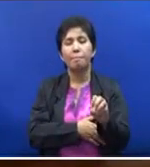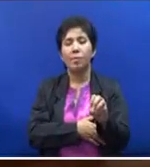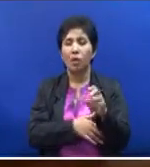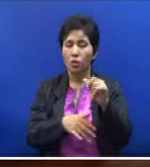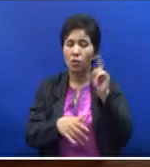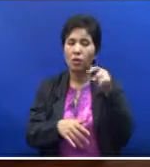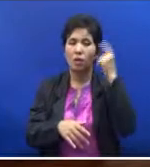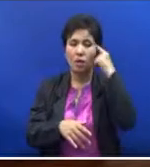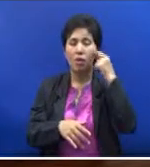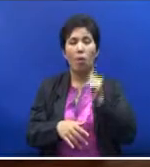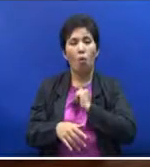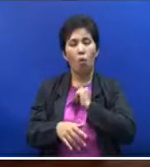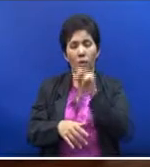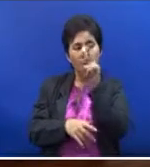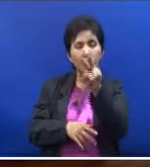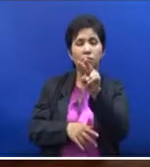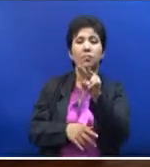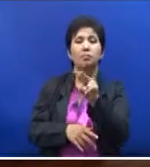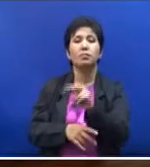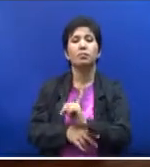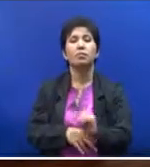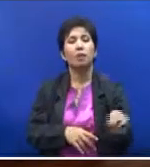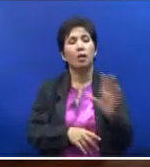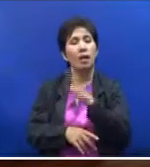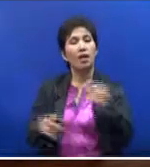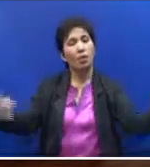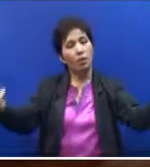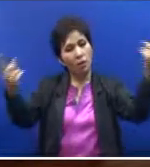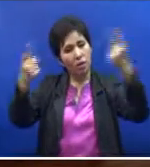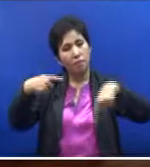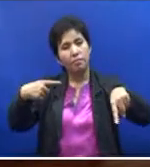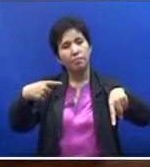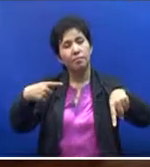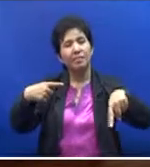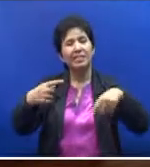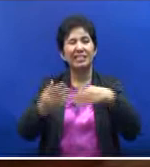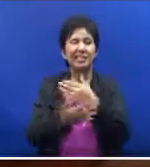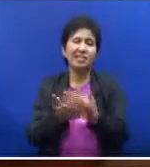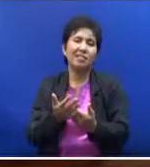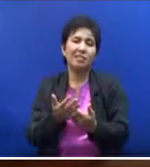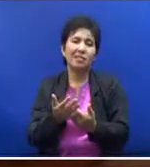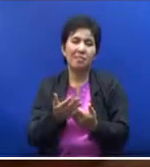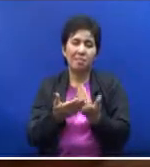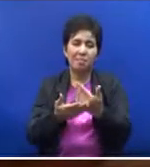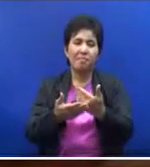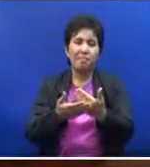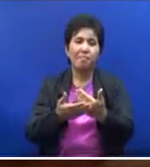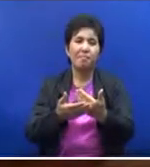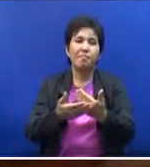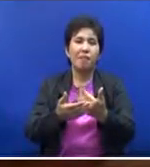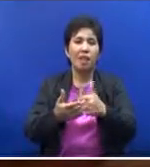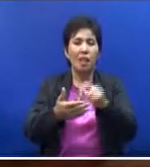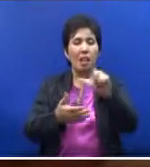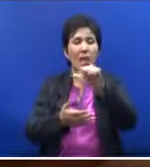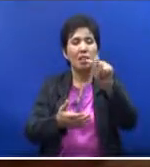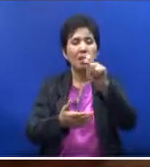you tend to have your own perspective, okay? And you come from certain background. Okay, so the researchers,